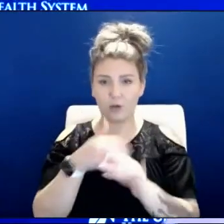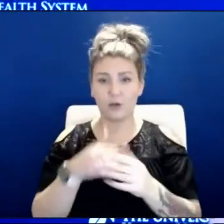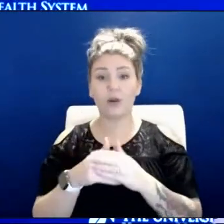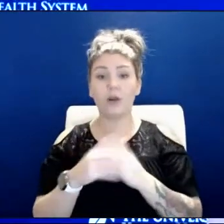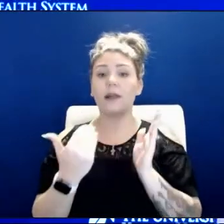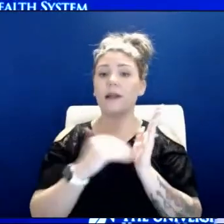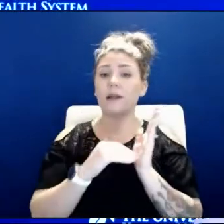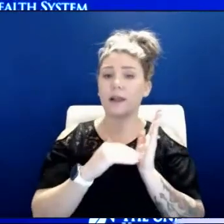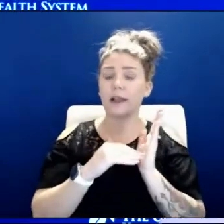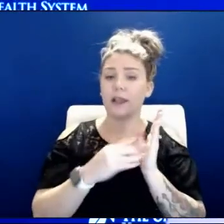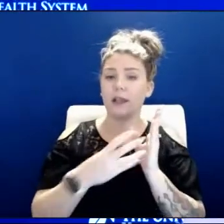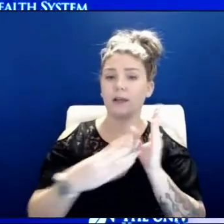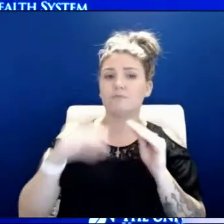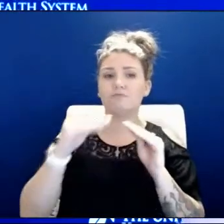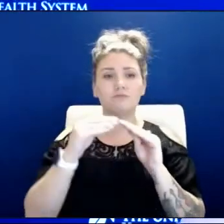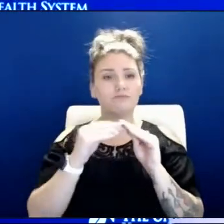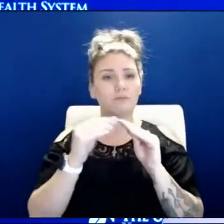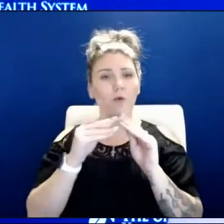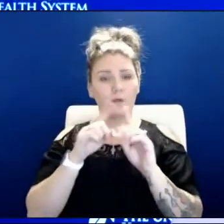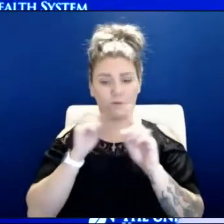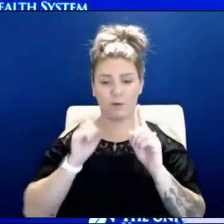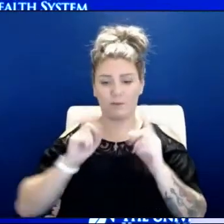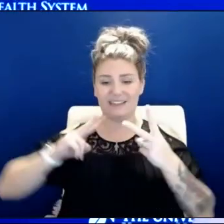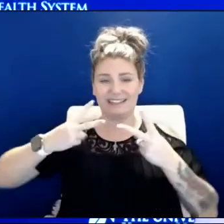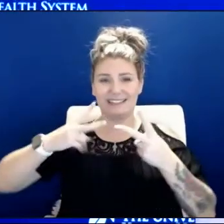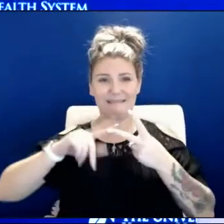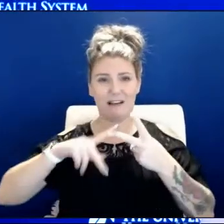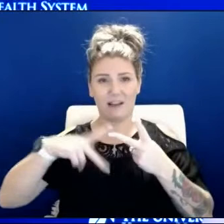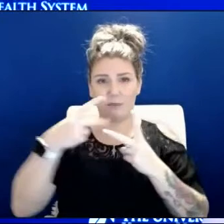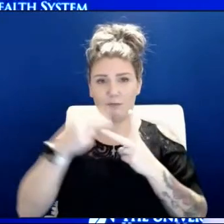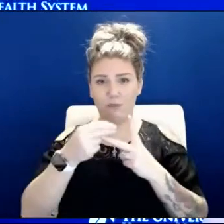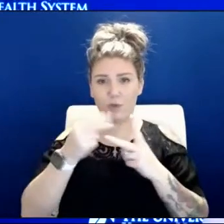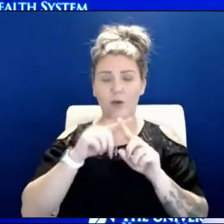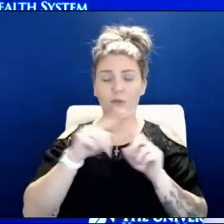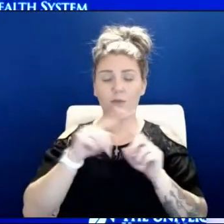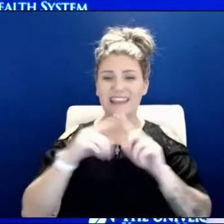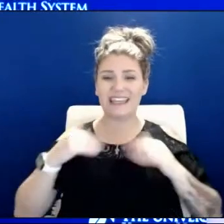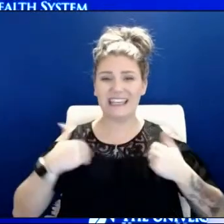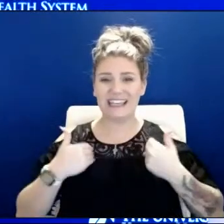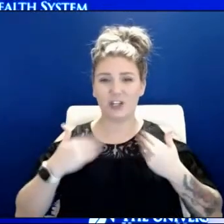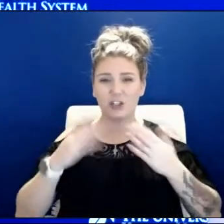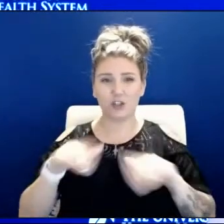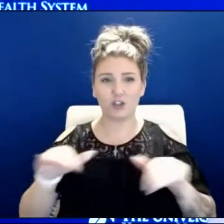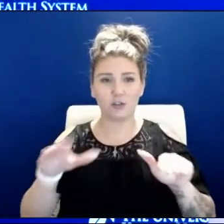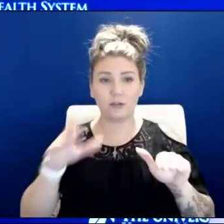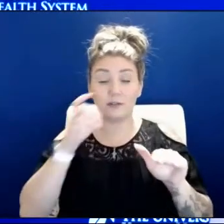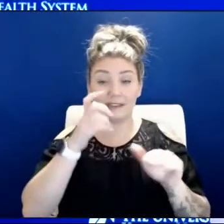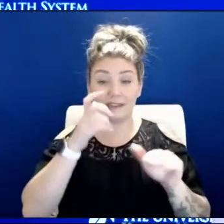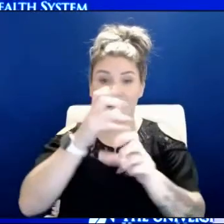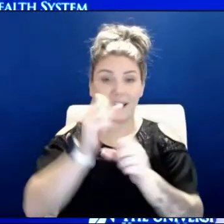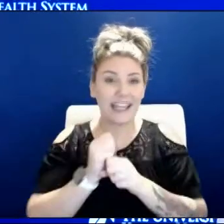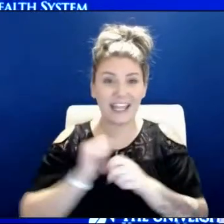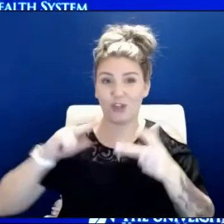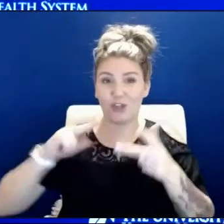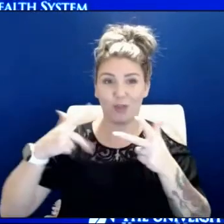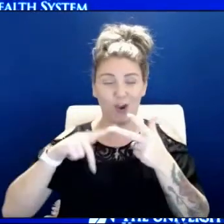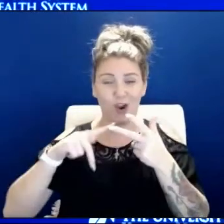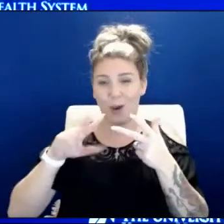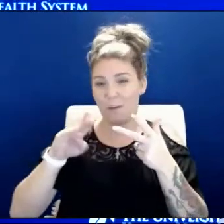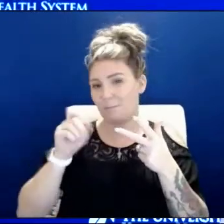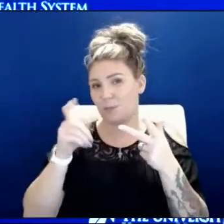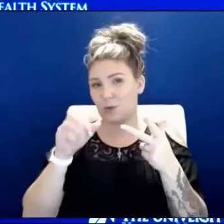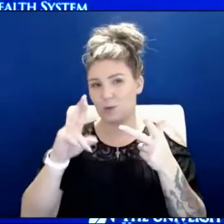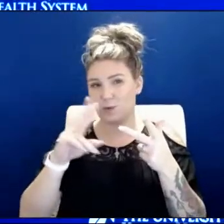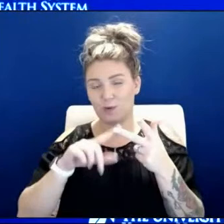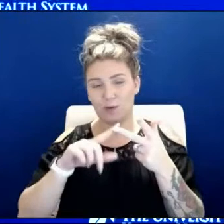out from that second dose, but those younger children did not get that third dose. And what we're learning more